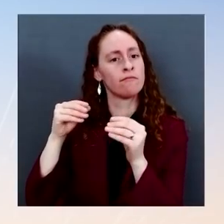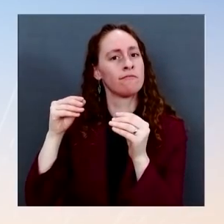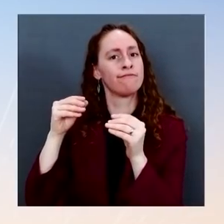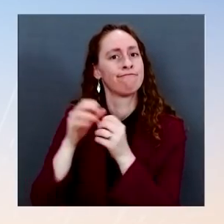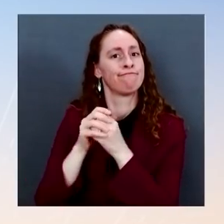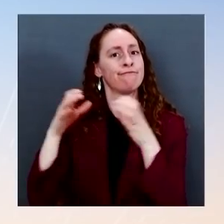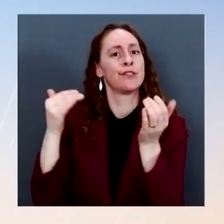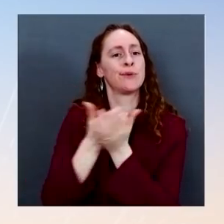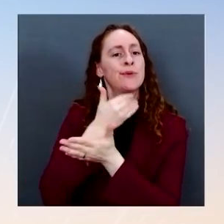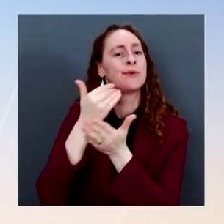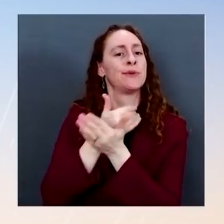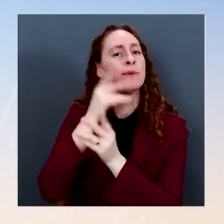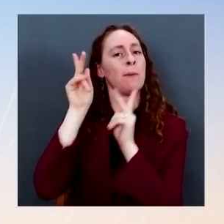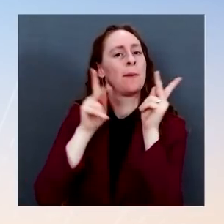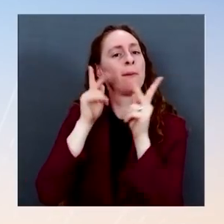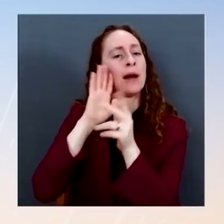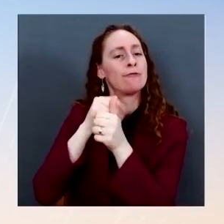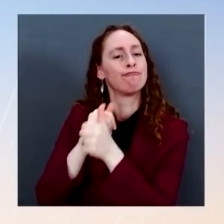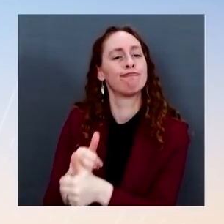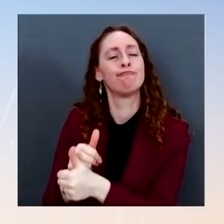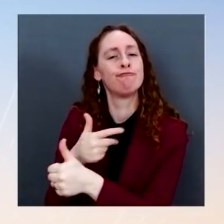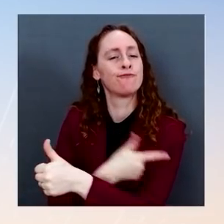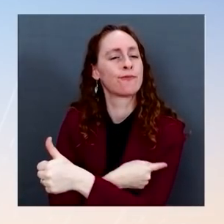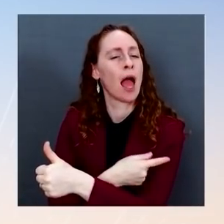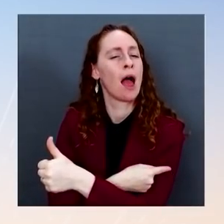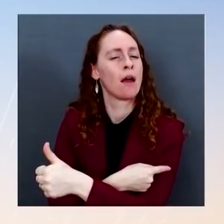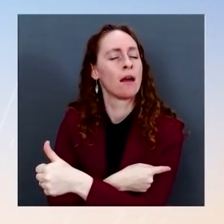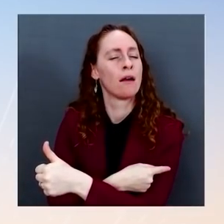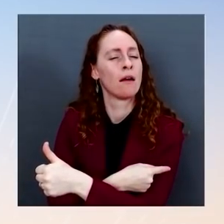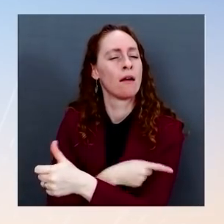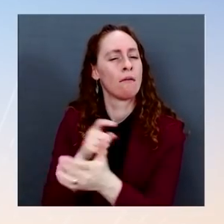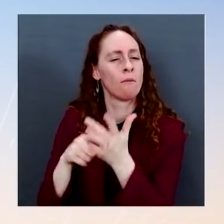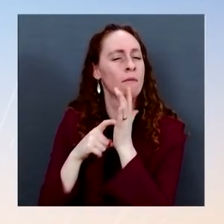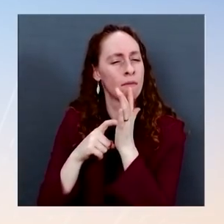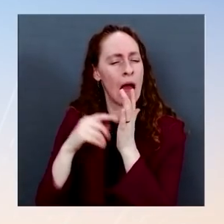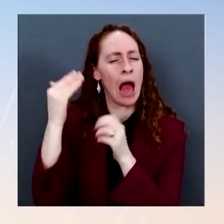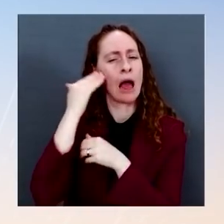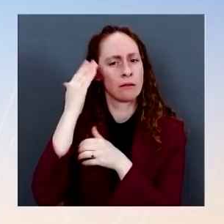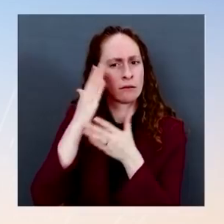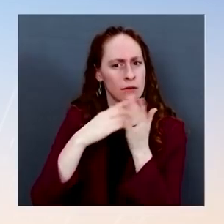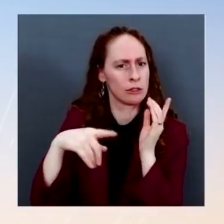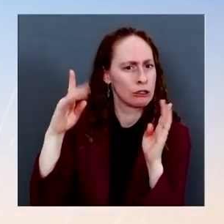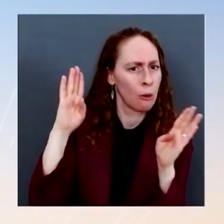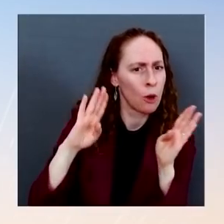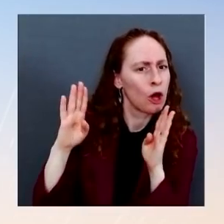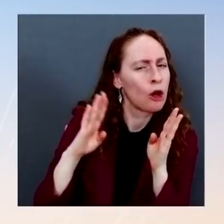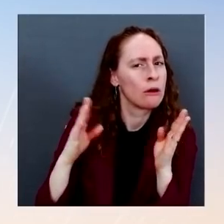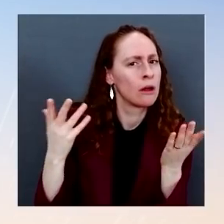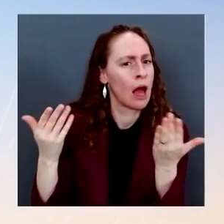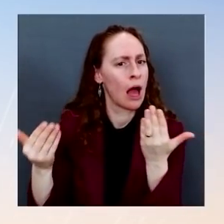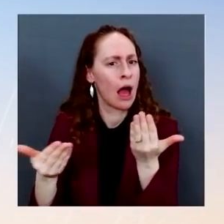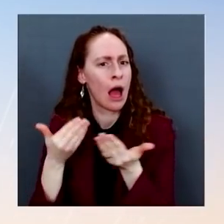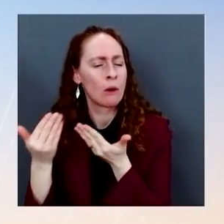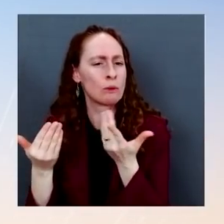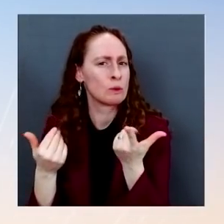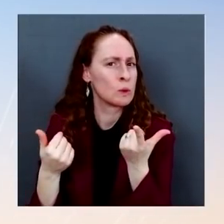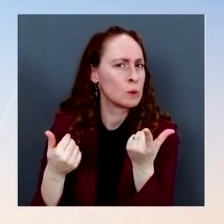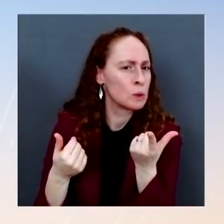concerns. I think it was related to hiring that was paused during the pandemic. Yeah, they talked about a range of challenges they were having. But also I would note